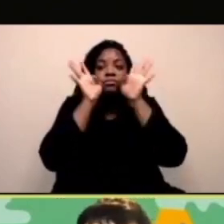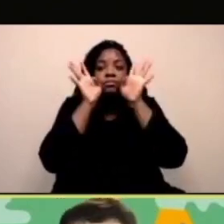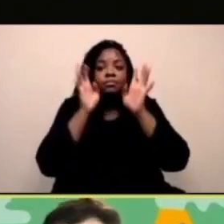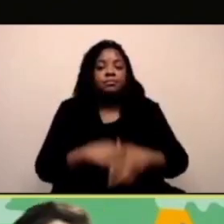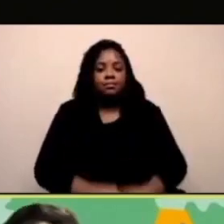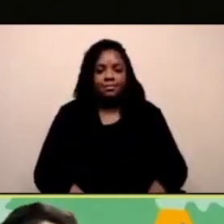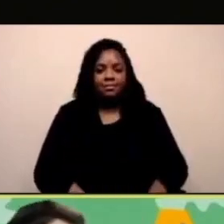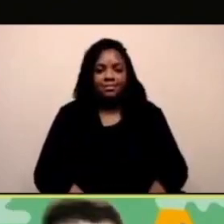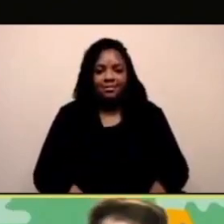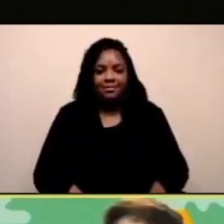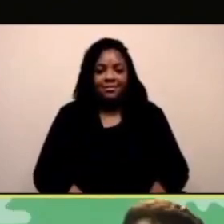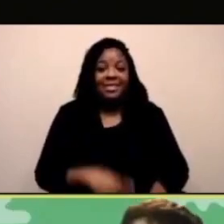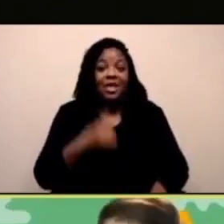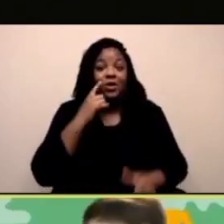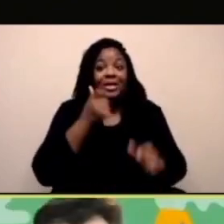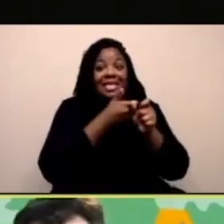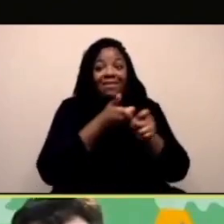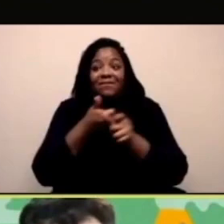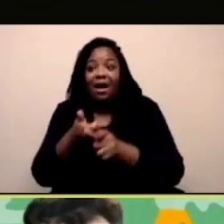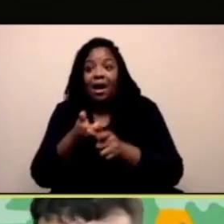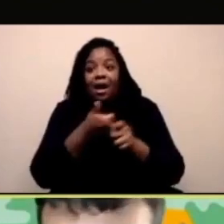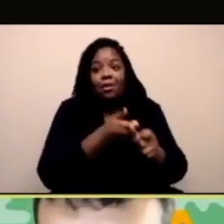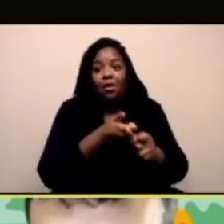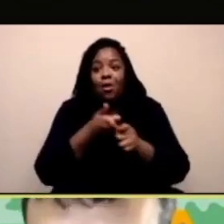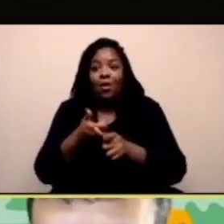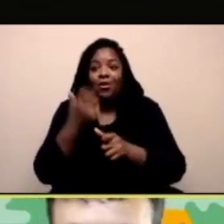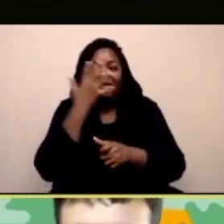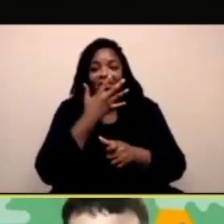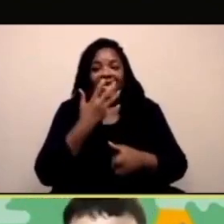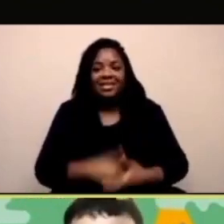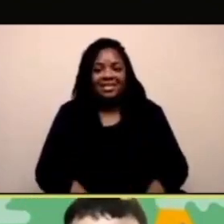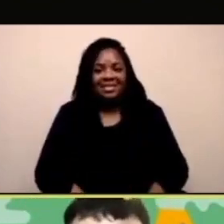And as you can see, they follow my face around.